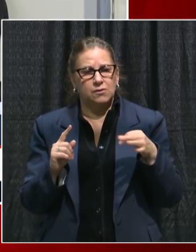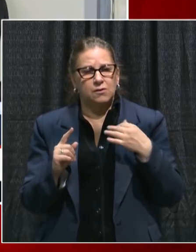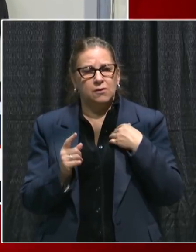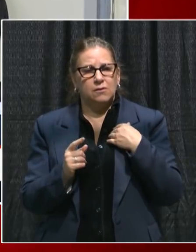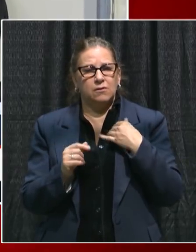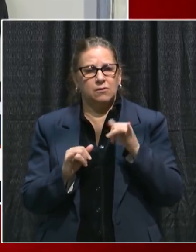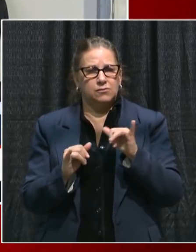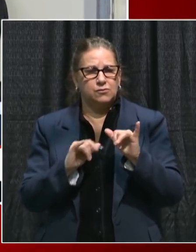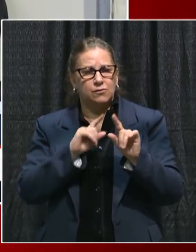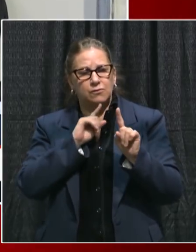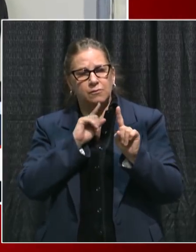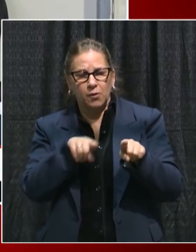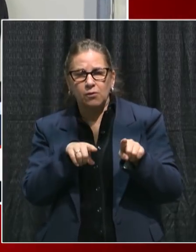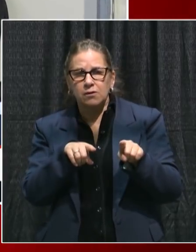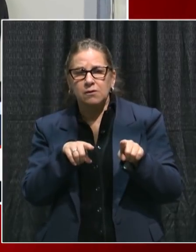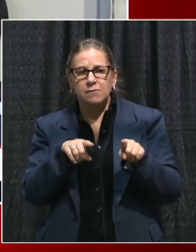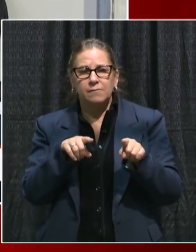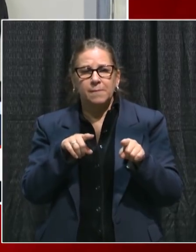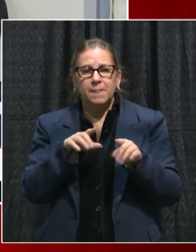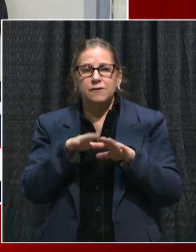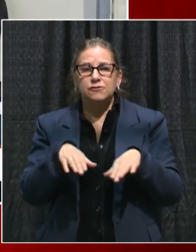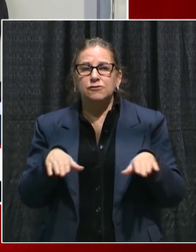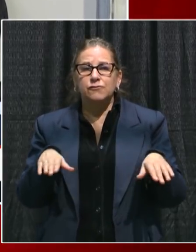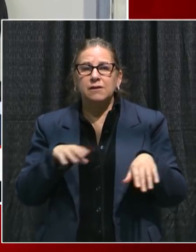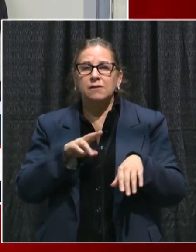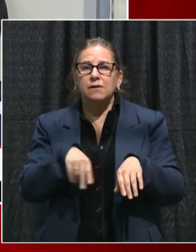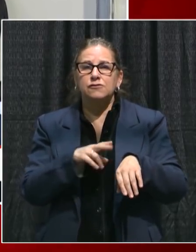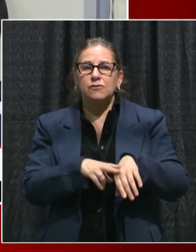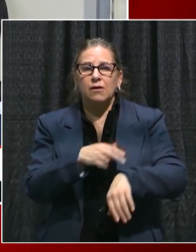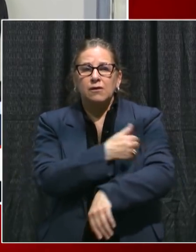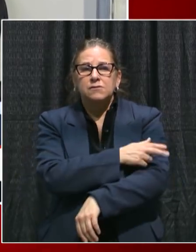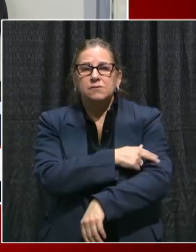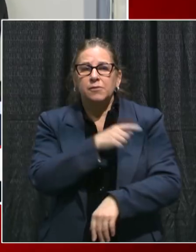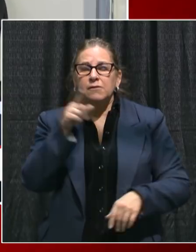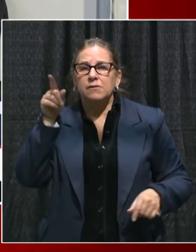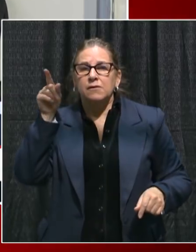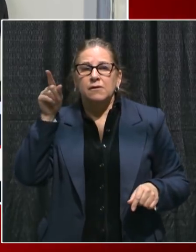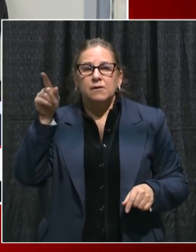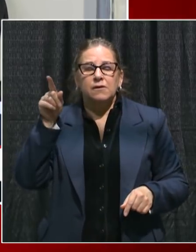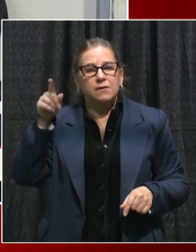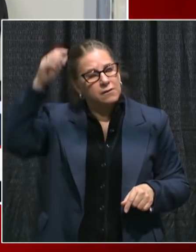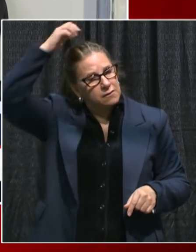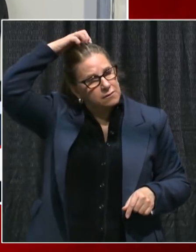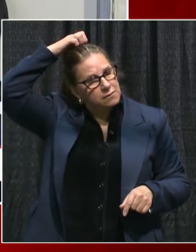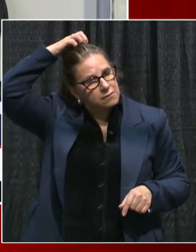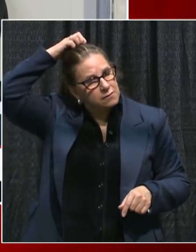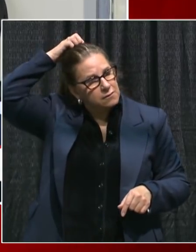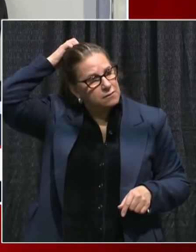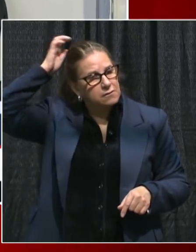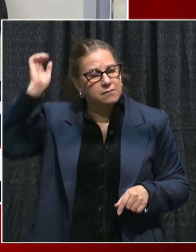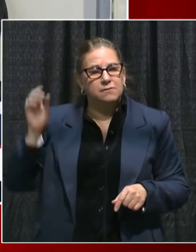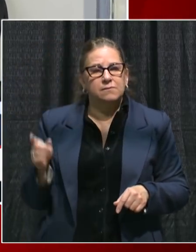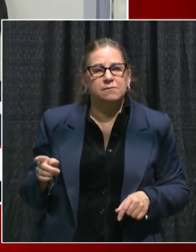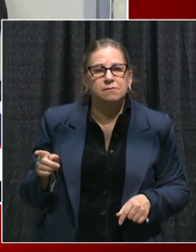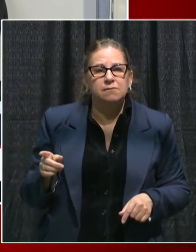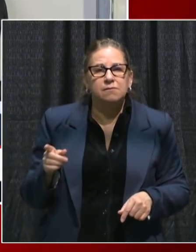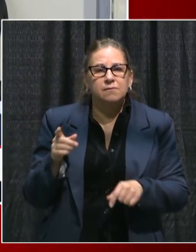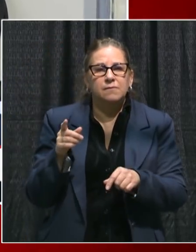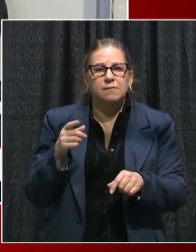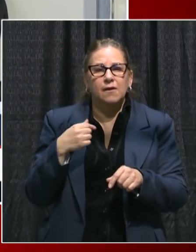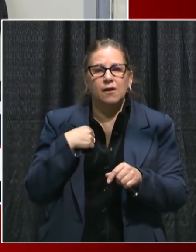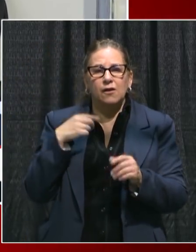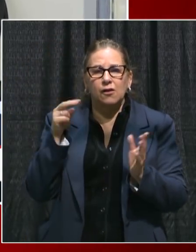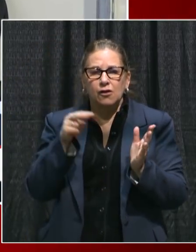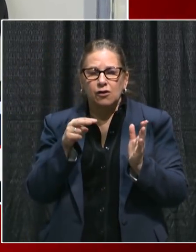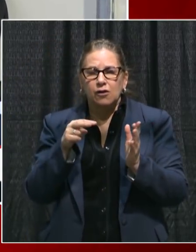Children's National that we were initially in terms of, and if you go back to the medical surge chart, they have expanded some of